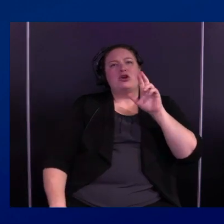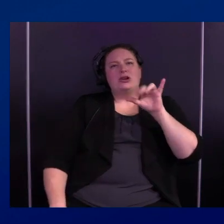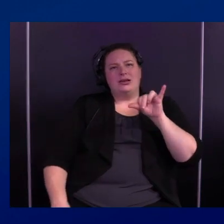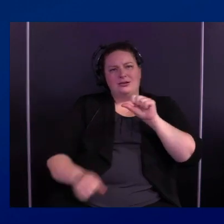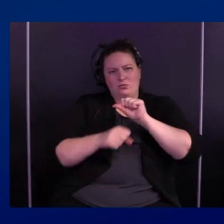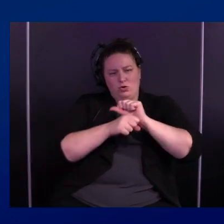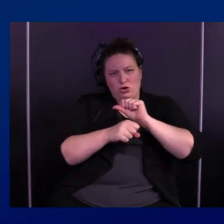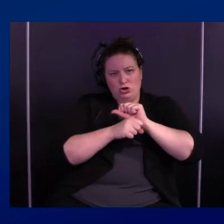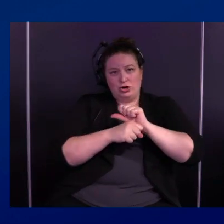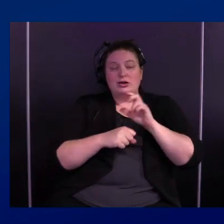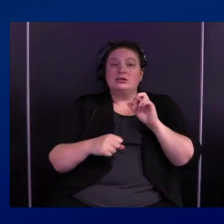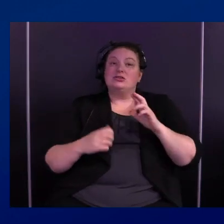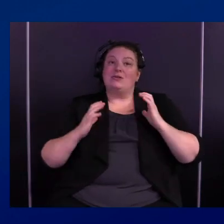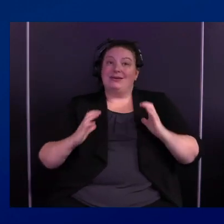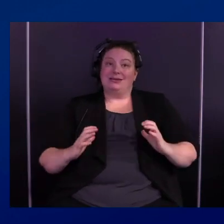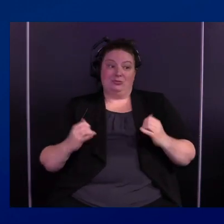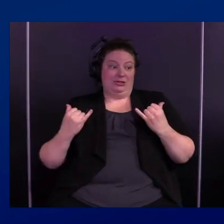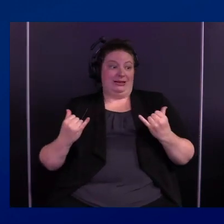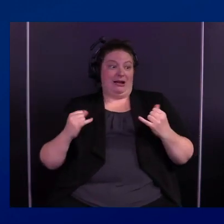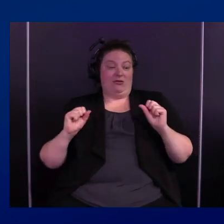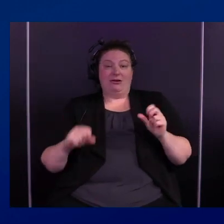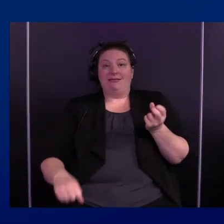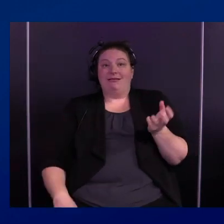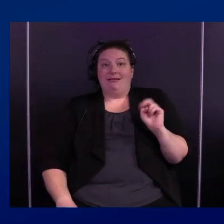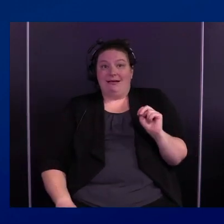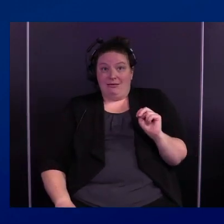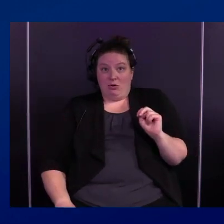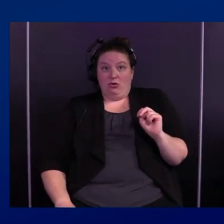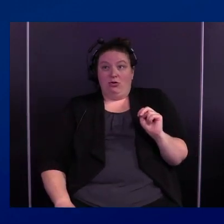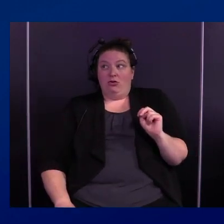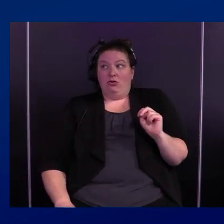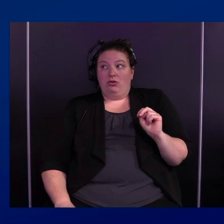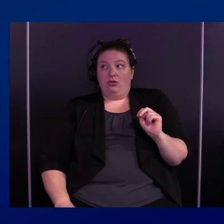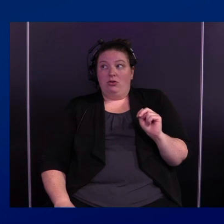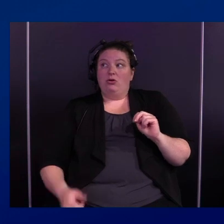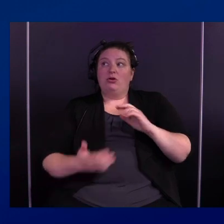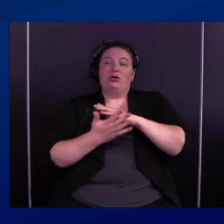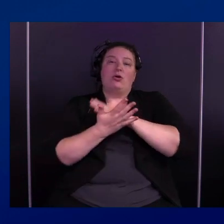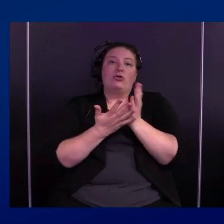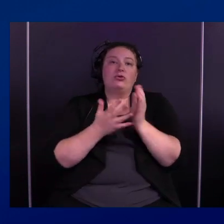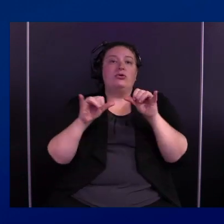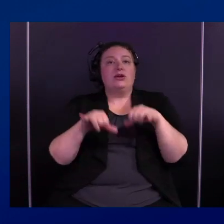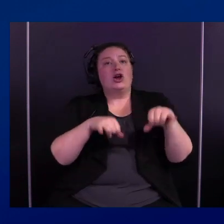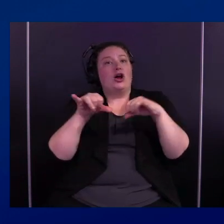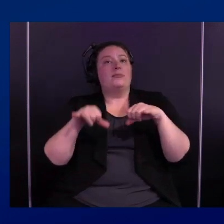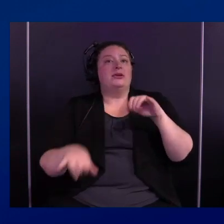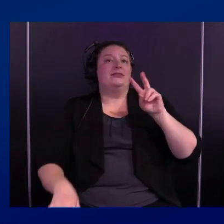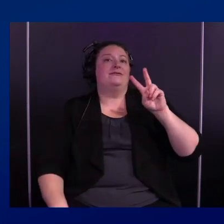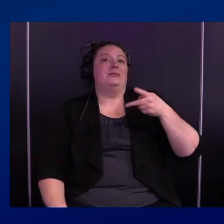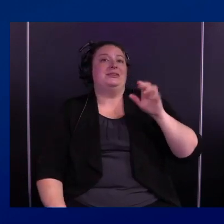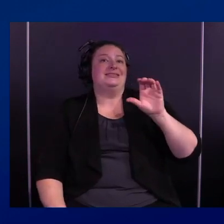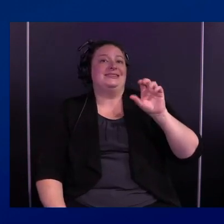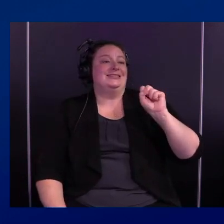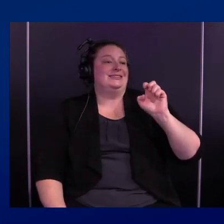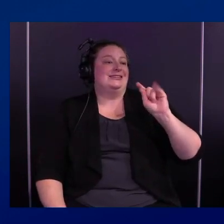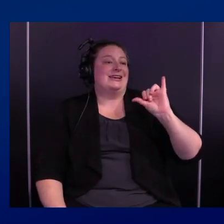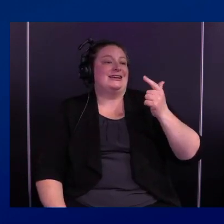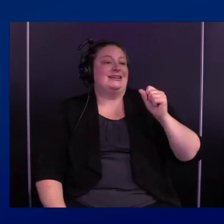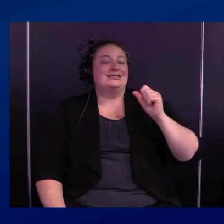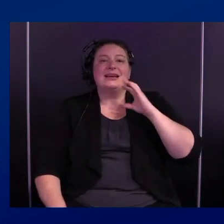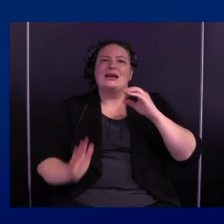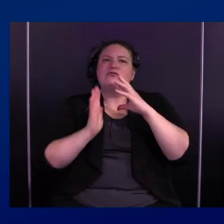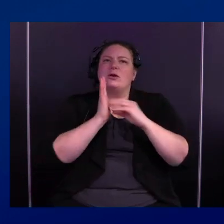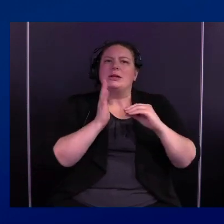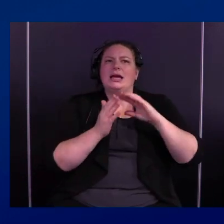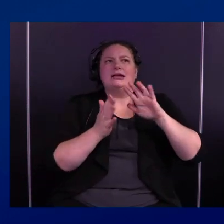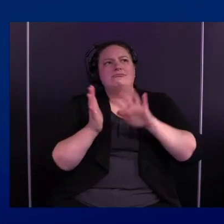So customers can now enable that, go through those common VPC settings, and just replicate those across